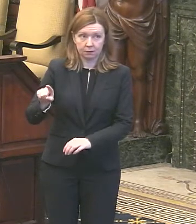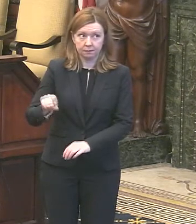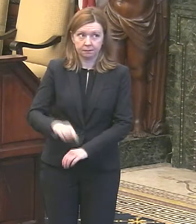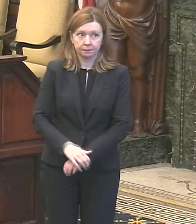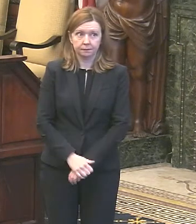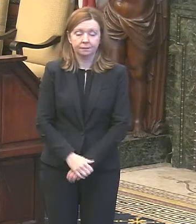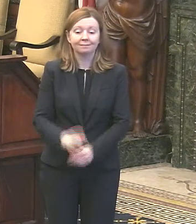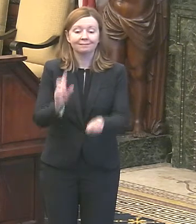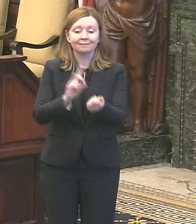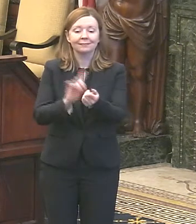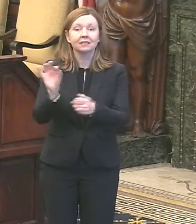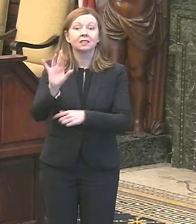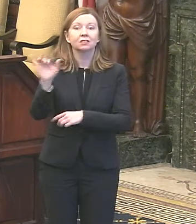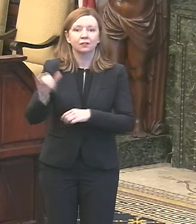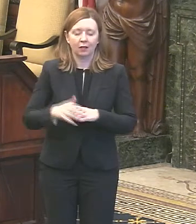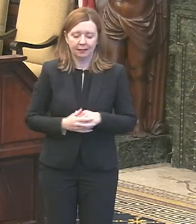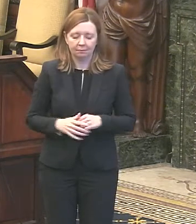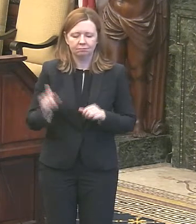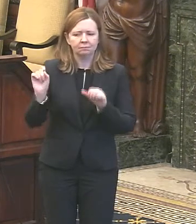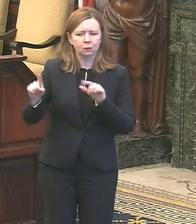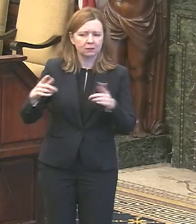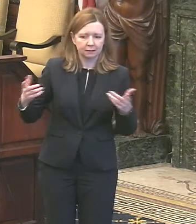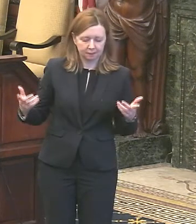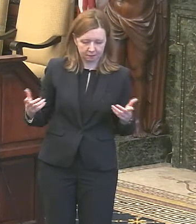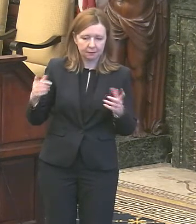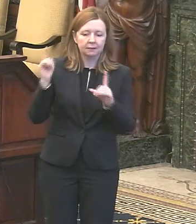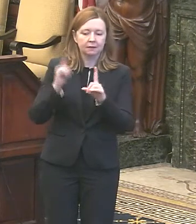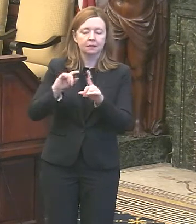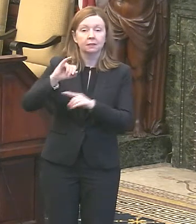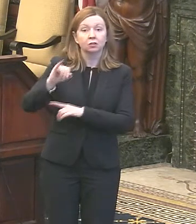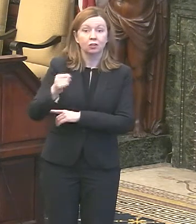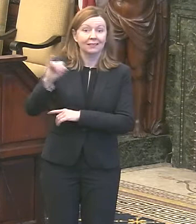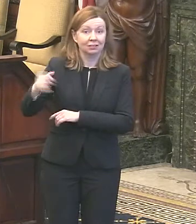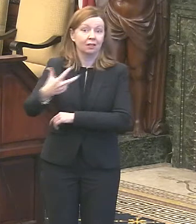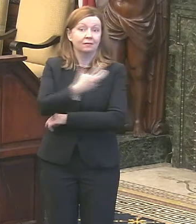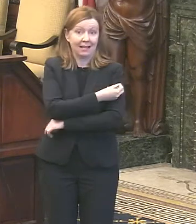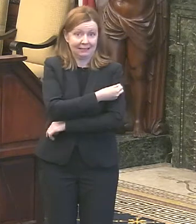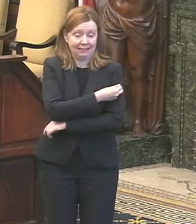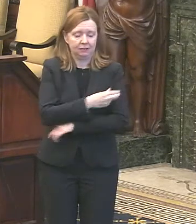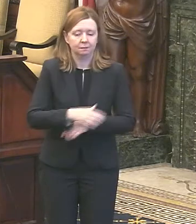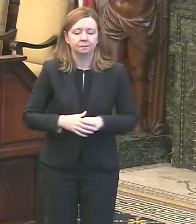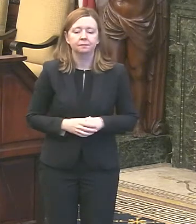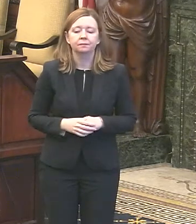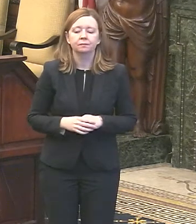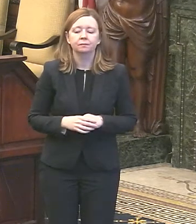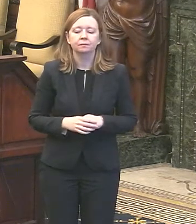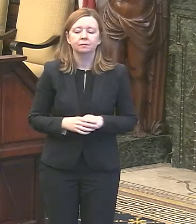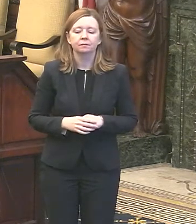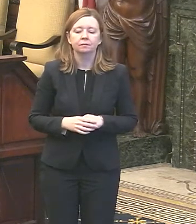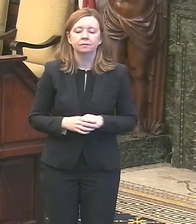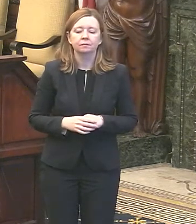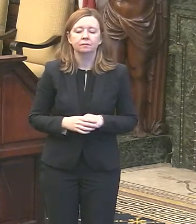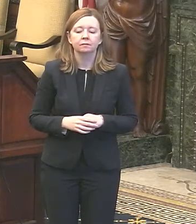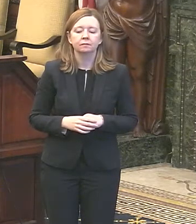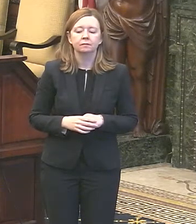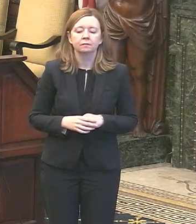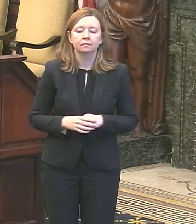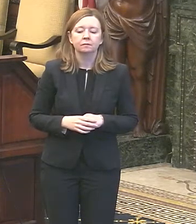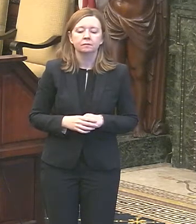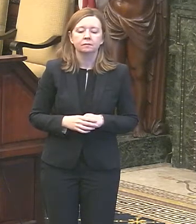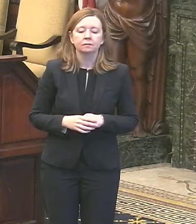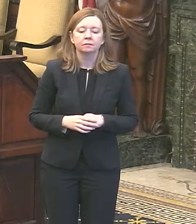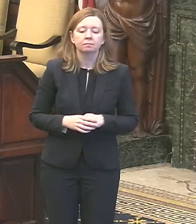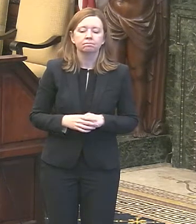comisionado Farley. Dr. Farley, the question is in regards to the Johnson & Johnson vaccines. What is the plan that the city has in order to return